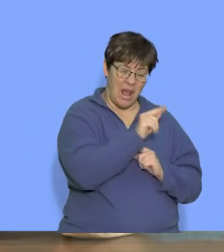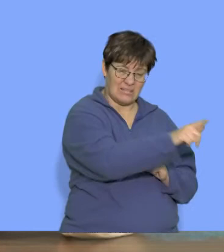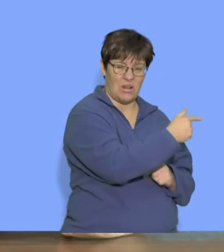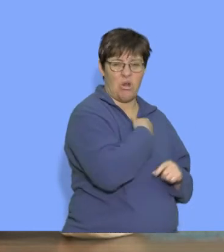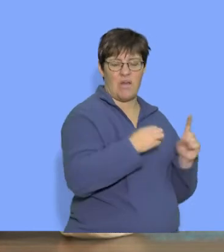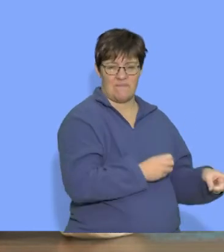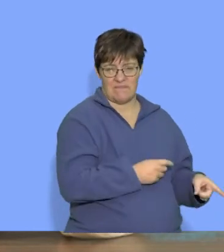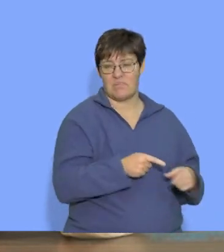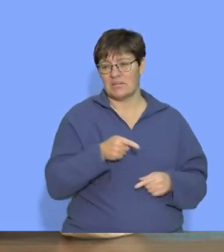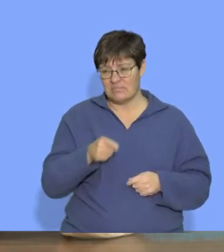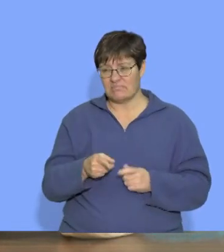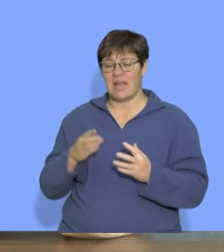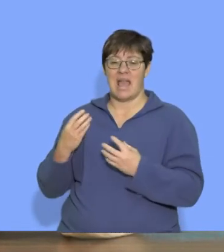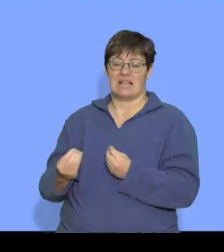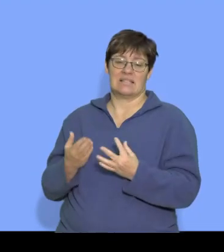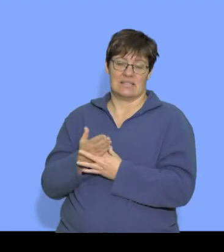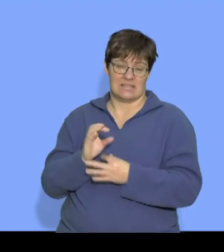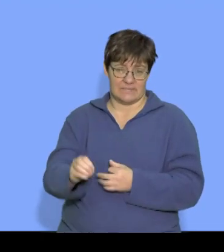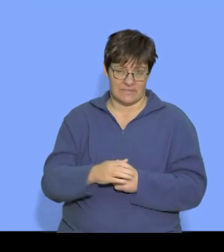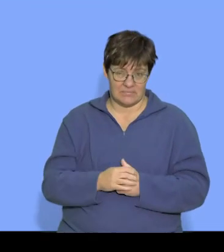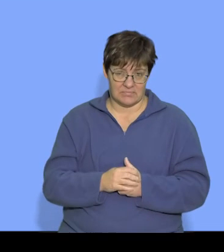material and accessing the nutrients.